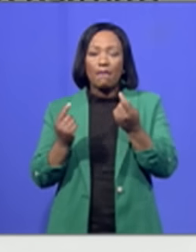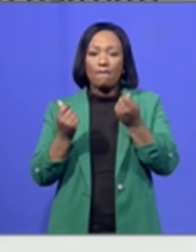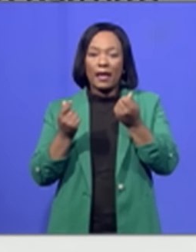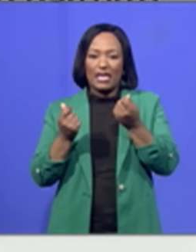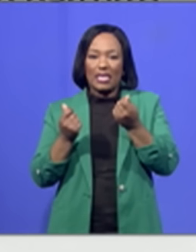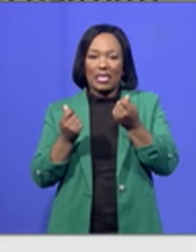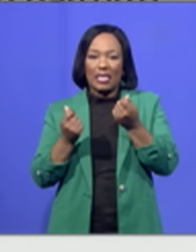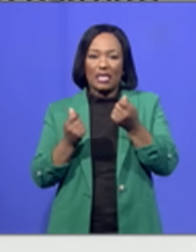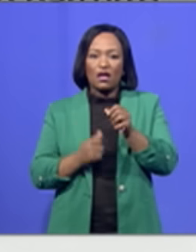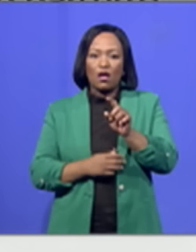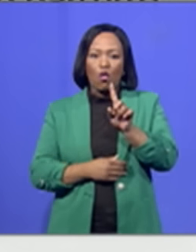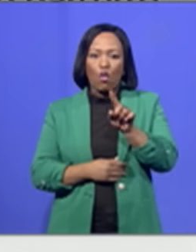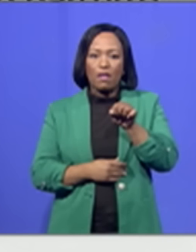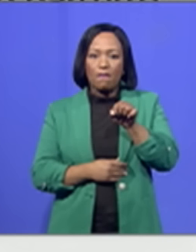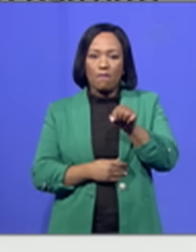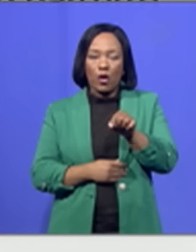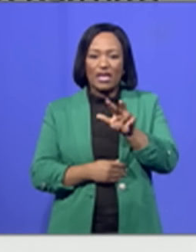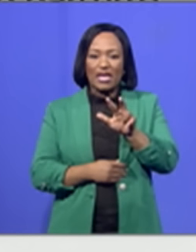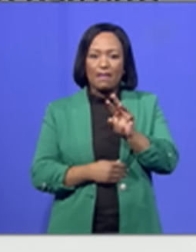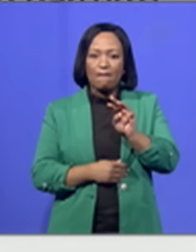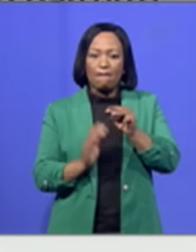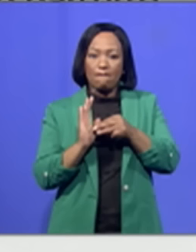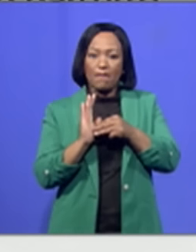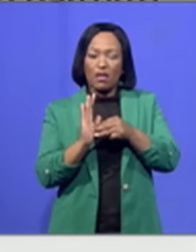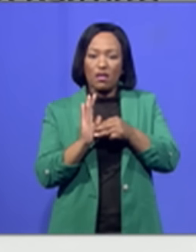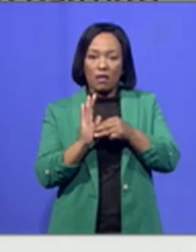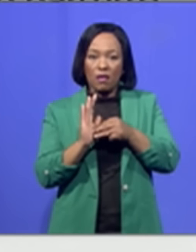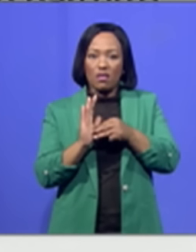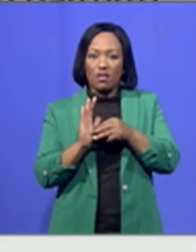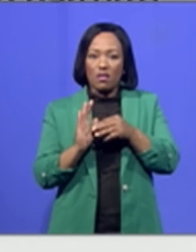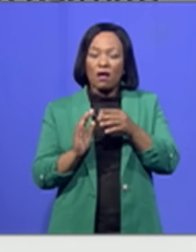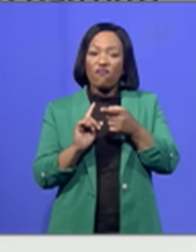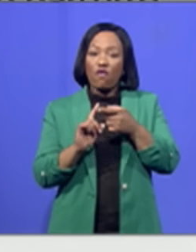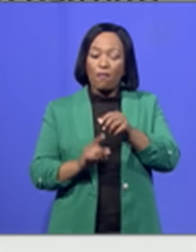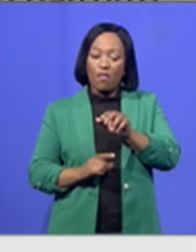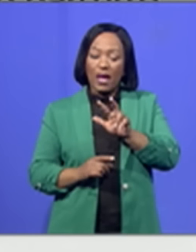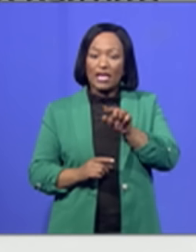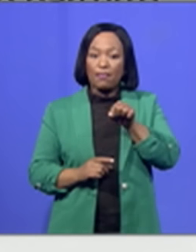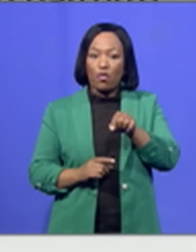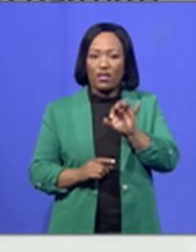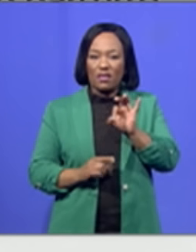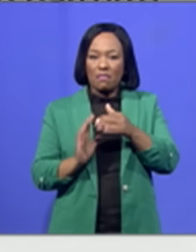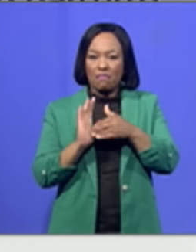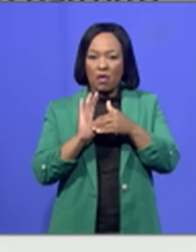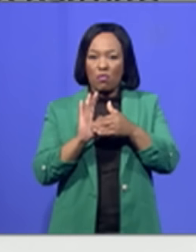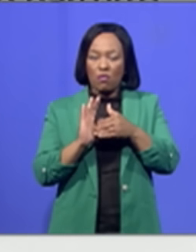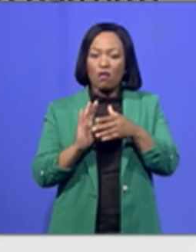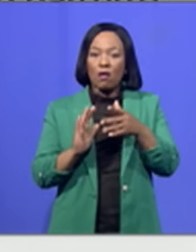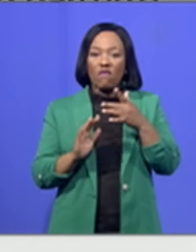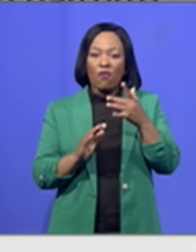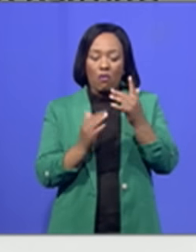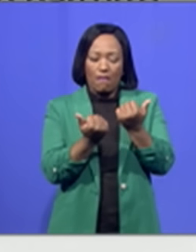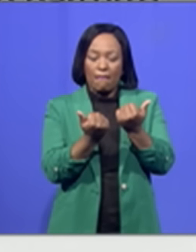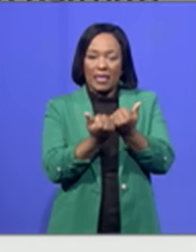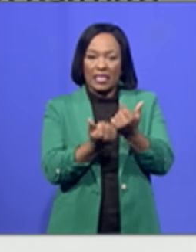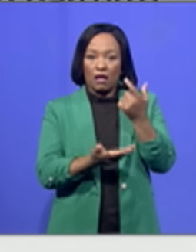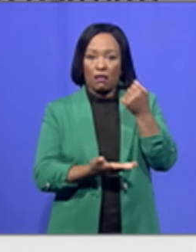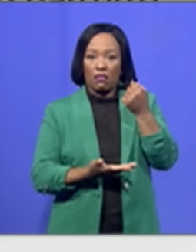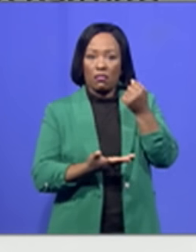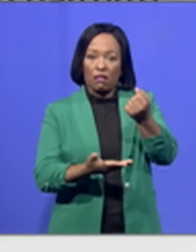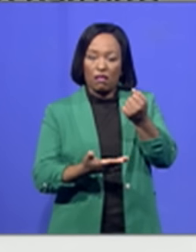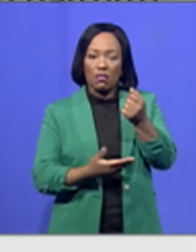lekana milione fegolana seswai godimo ga dimilione tše seswai fegolana 3 a sekhwama sa thušo ya mašeleng a baithuti